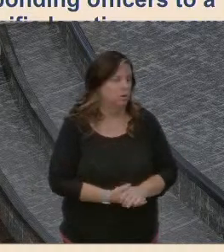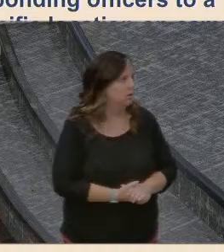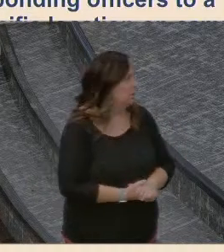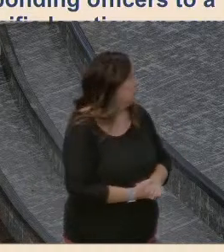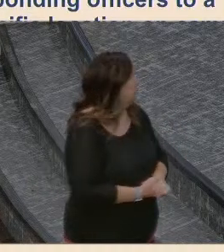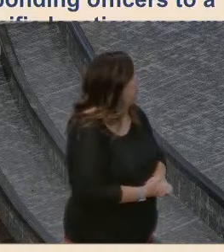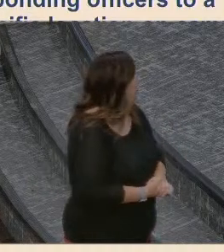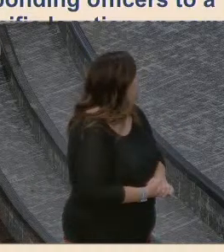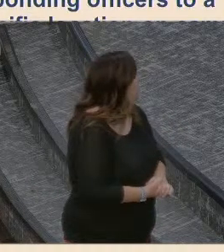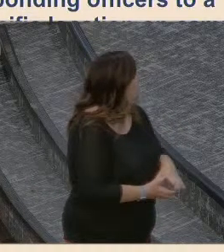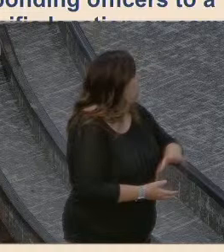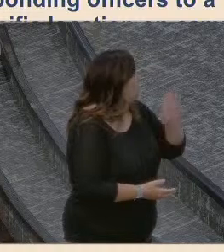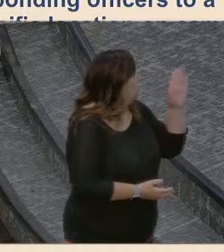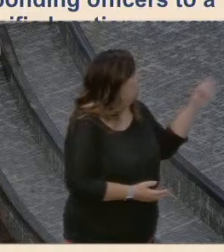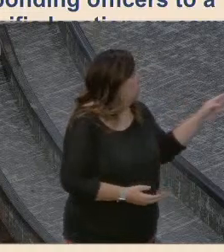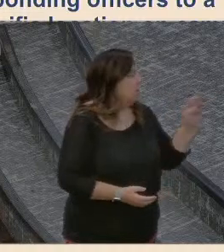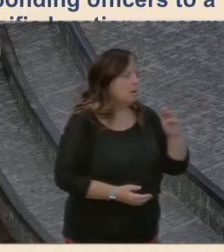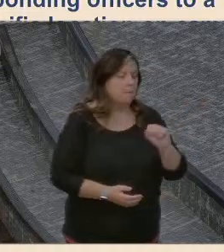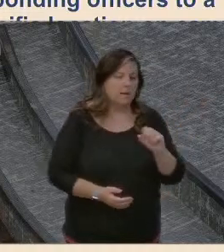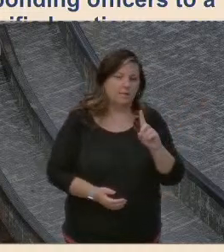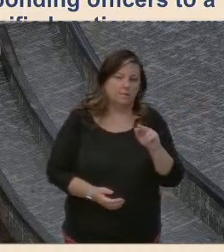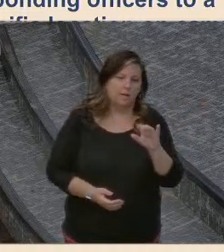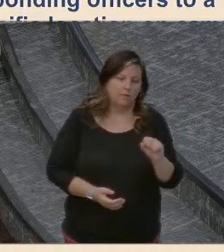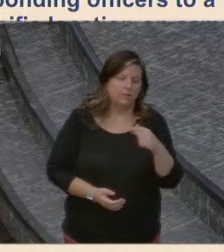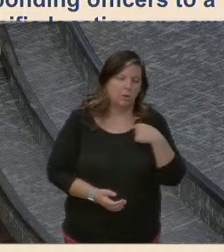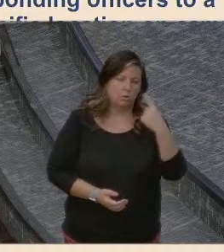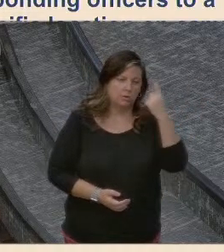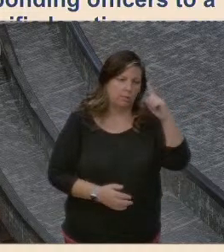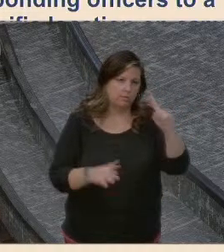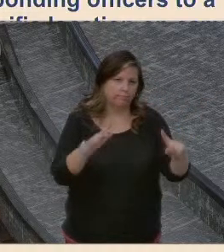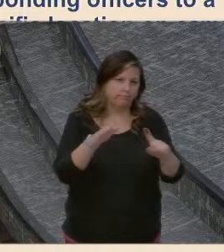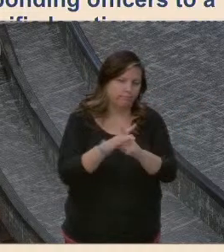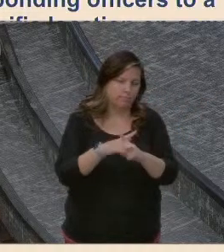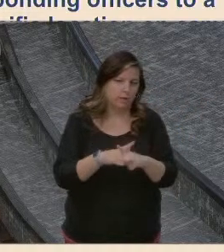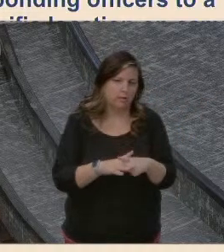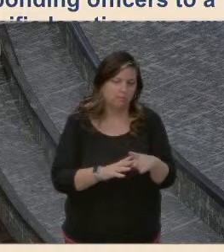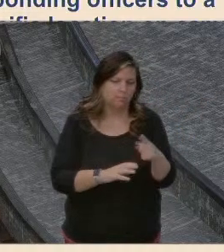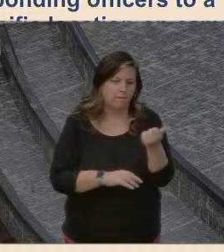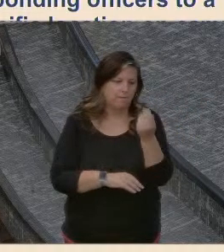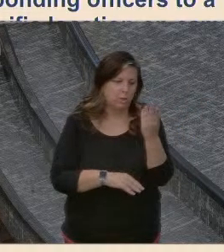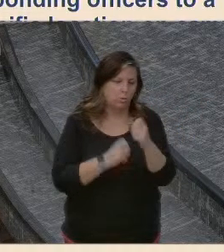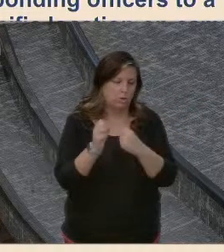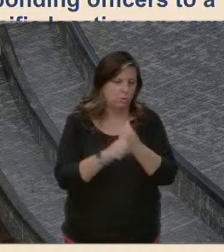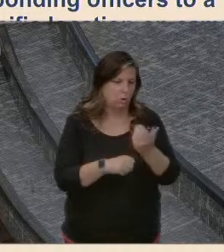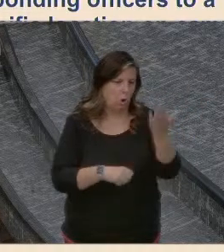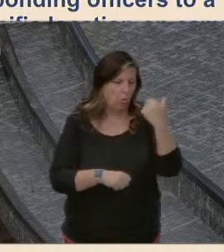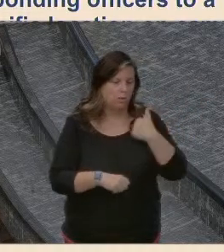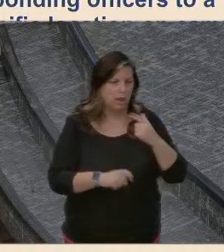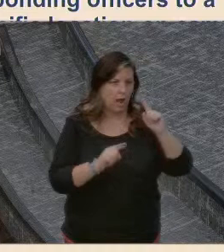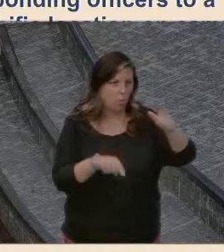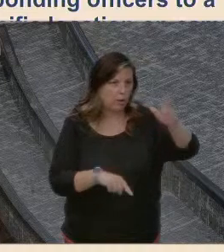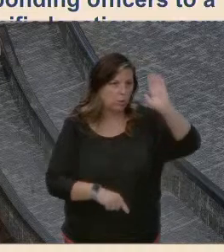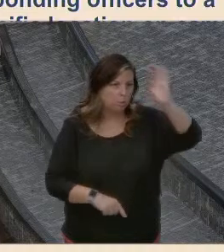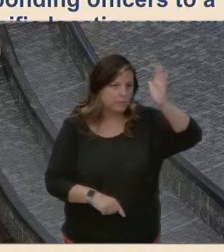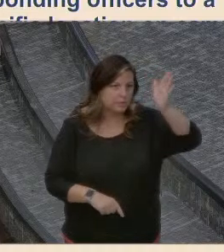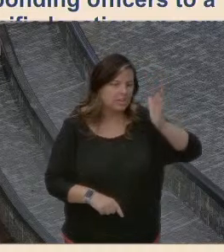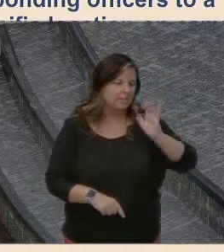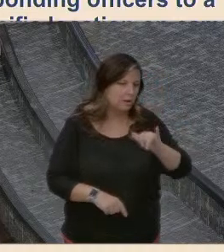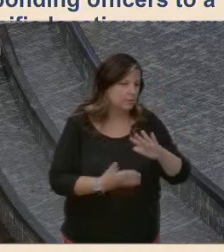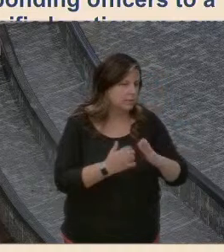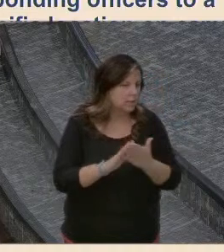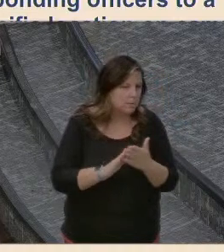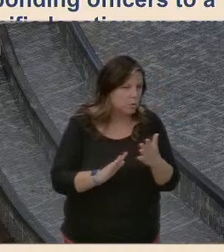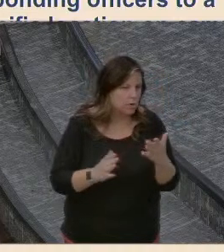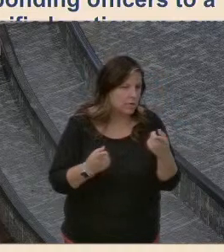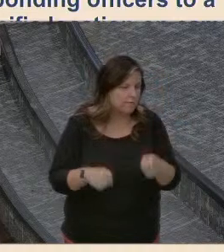So this came up a few years ago, and I went to a presentation on it. It was a community kind of event. You